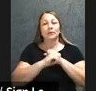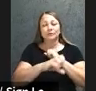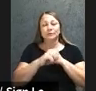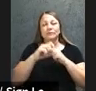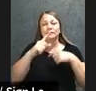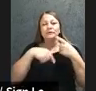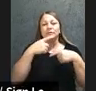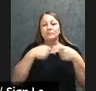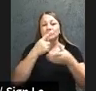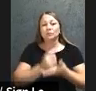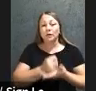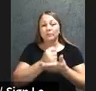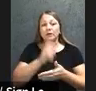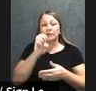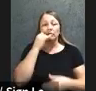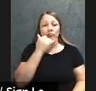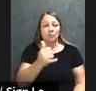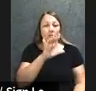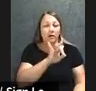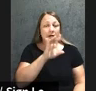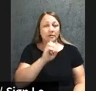main number,